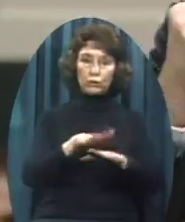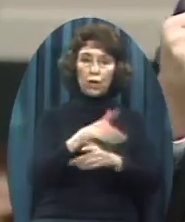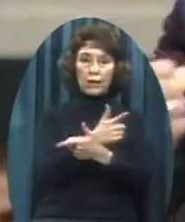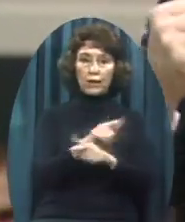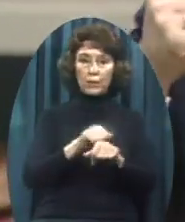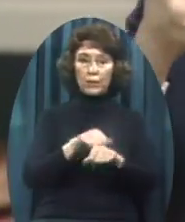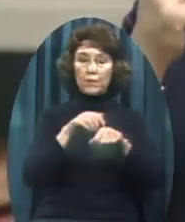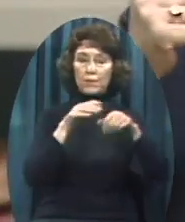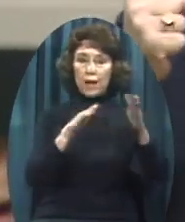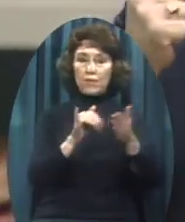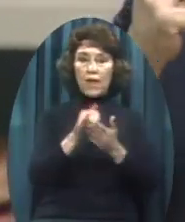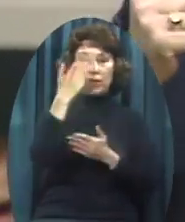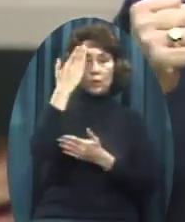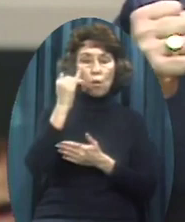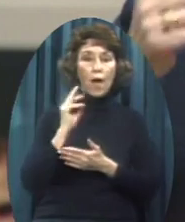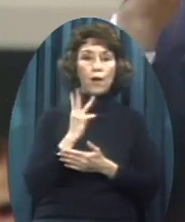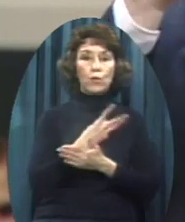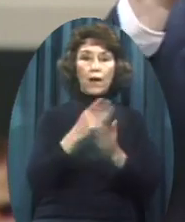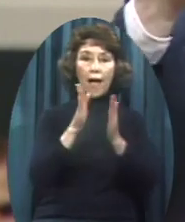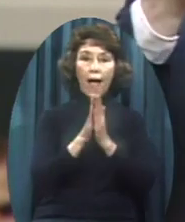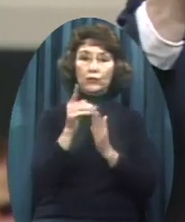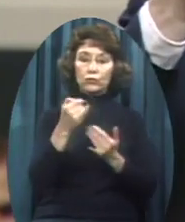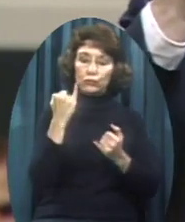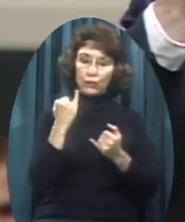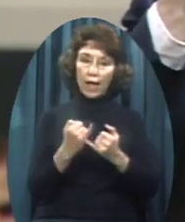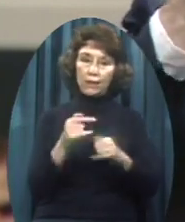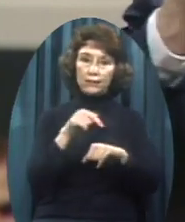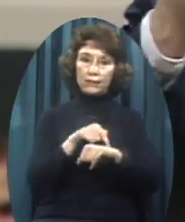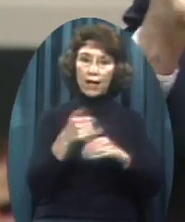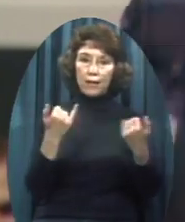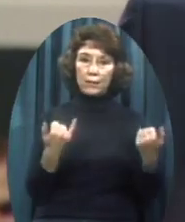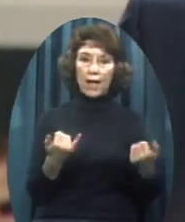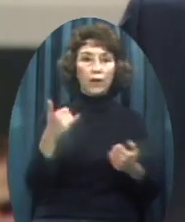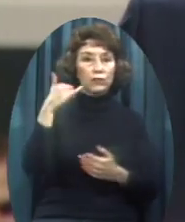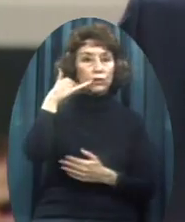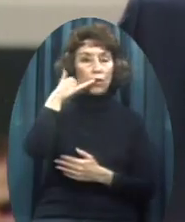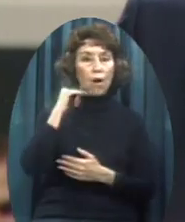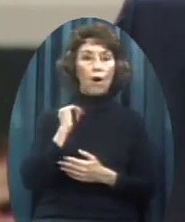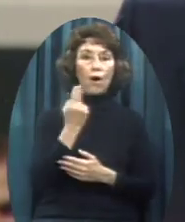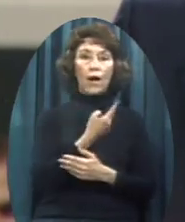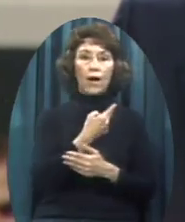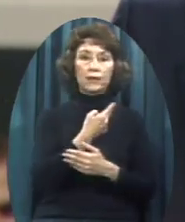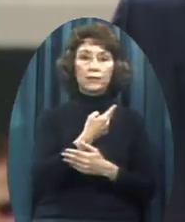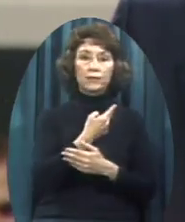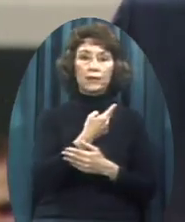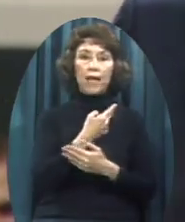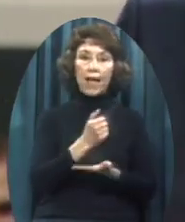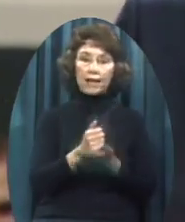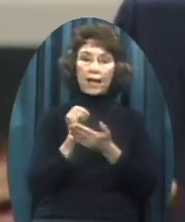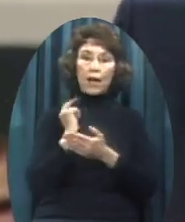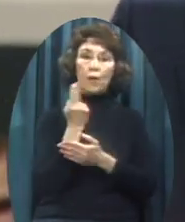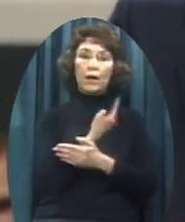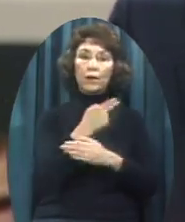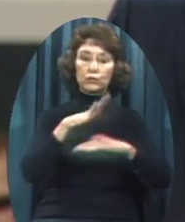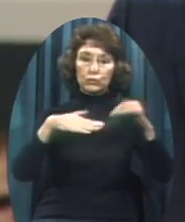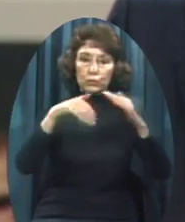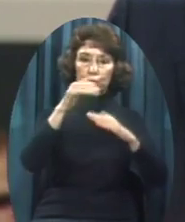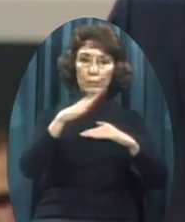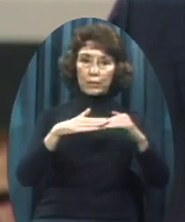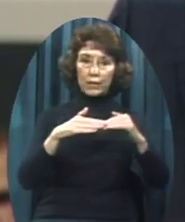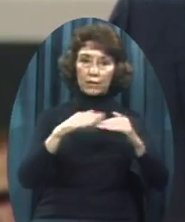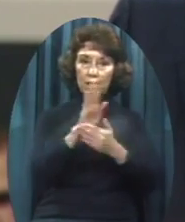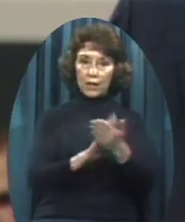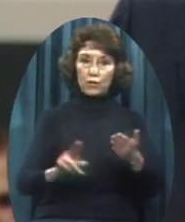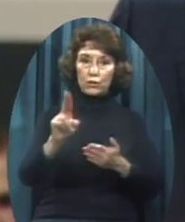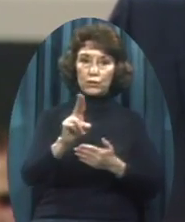this last time we're asking you to call us and help us build a 50,000 student university out there one day